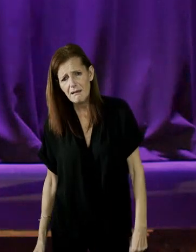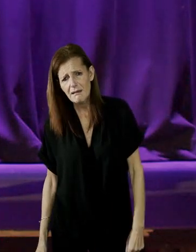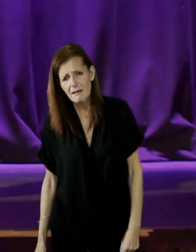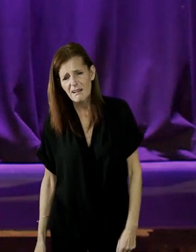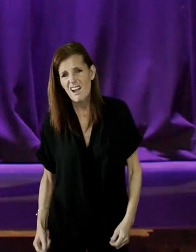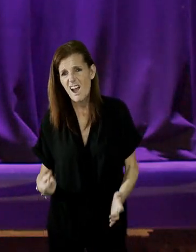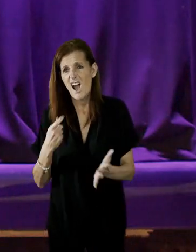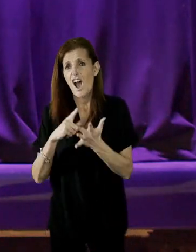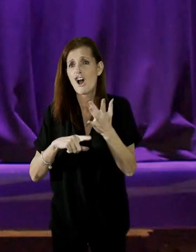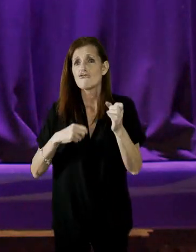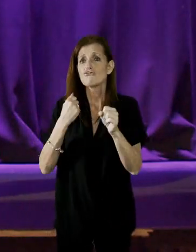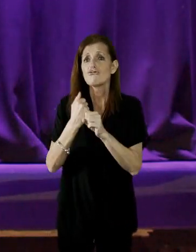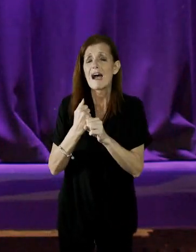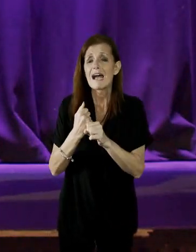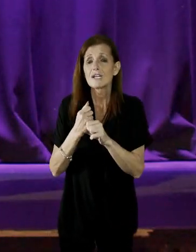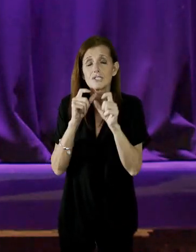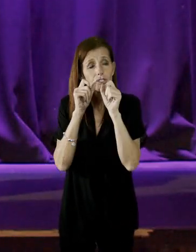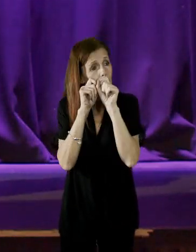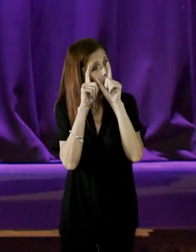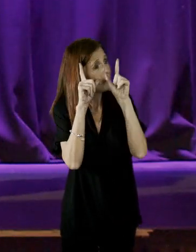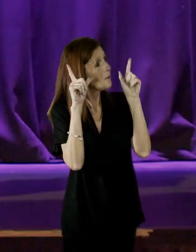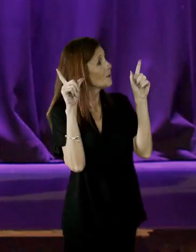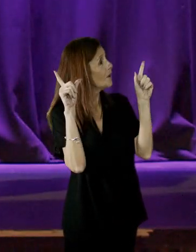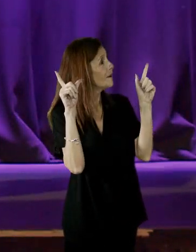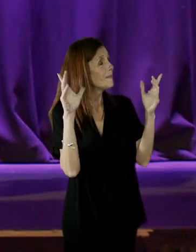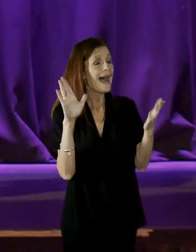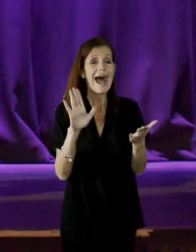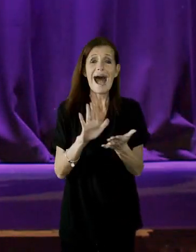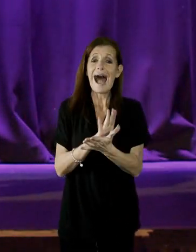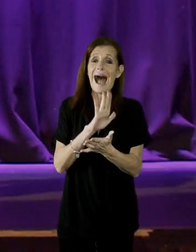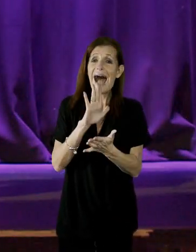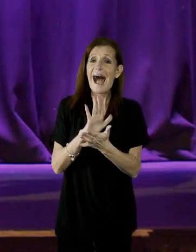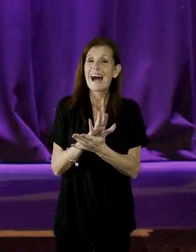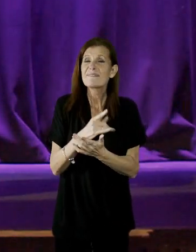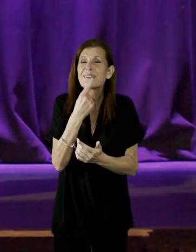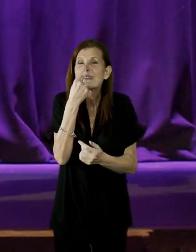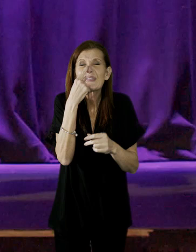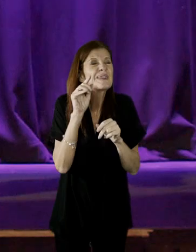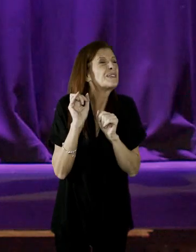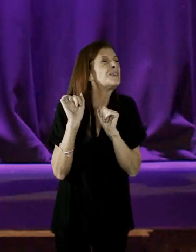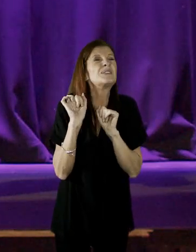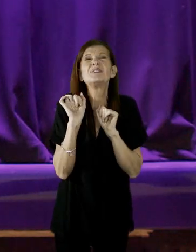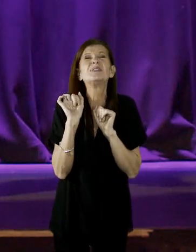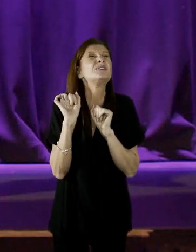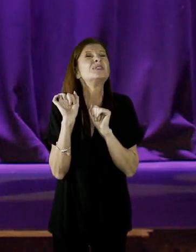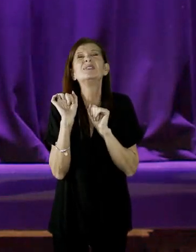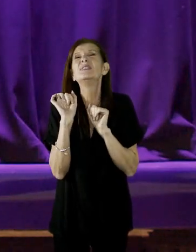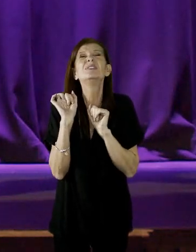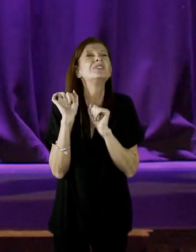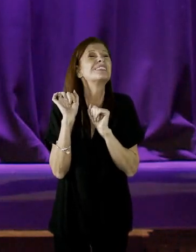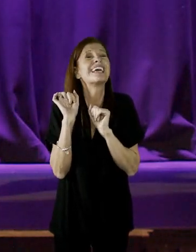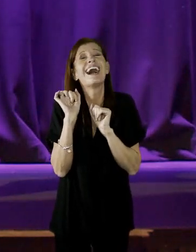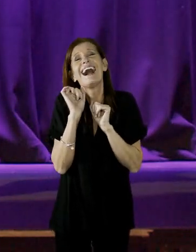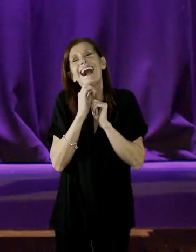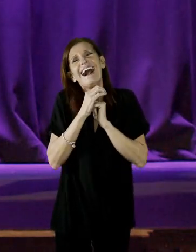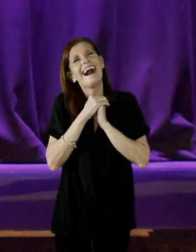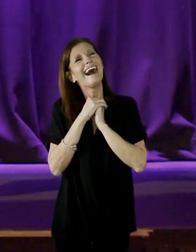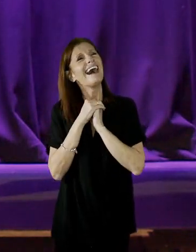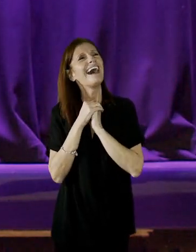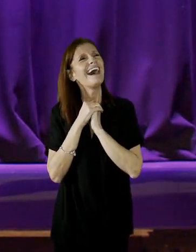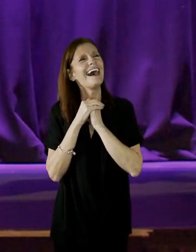morning, happy, put his little wet nose in the air and sniffed it, and thought, today's going to be a